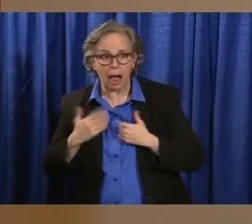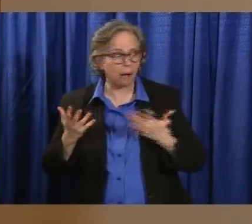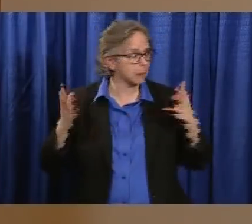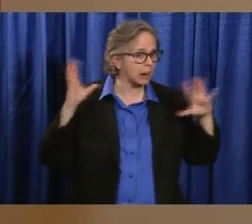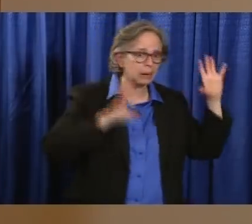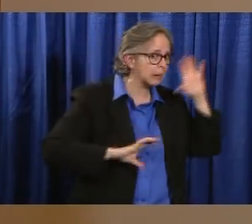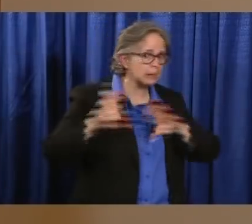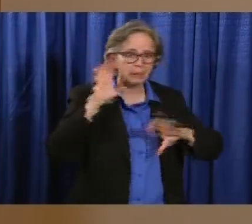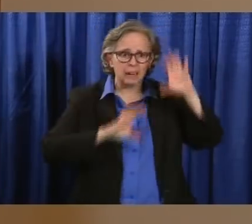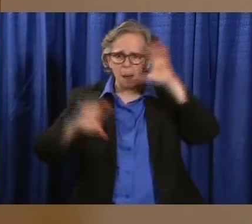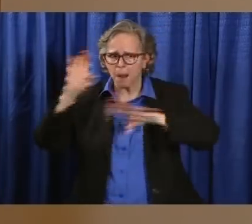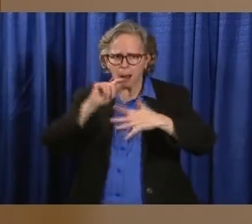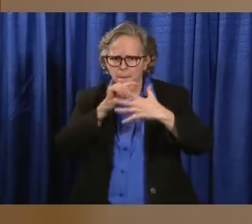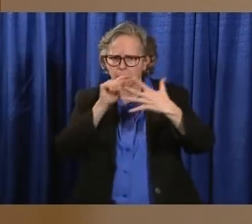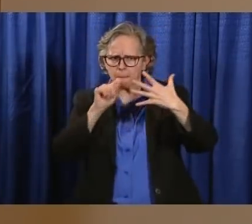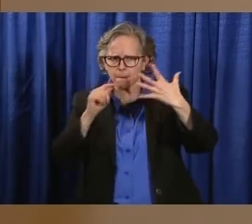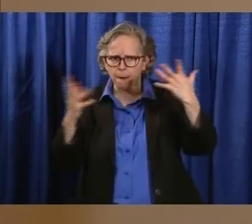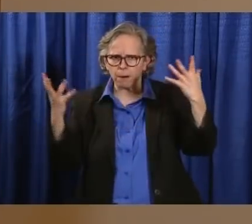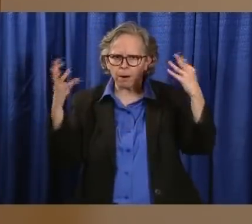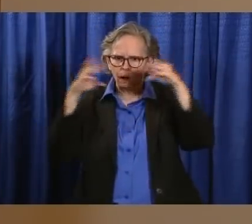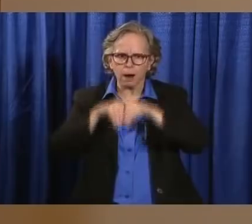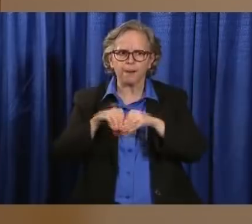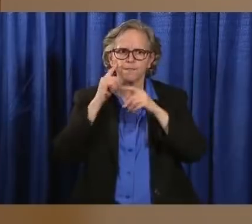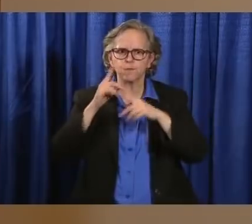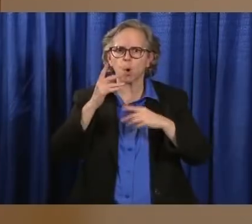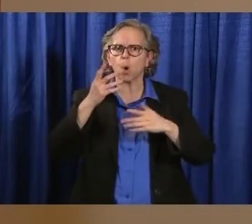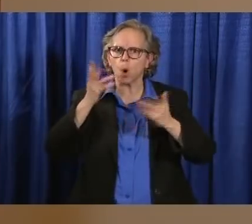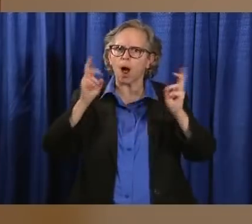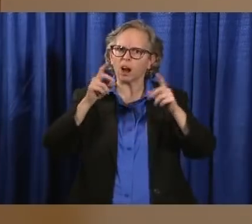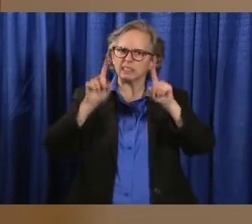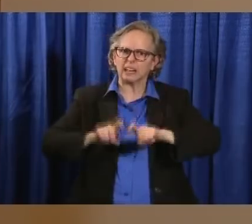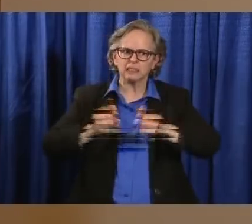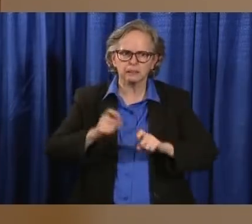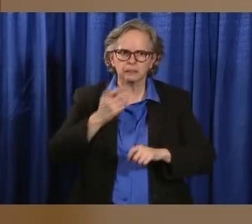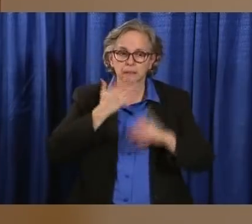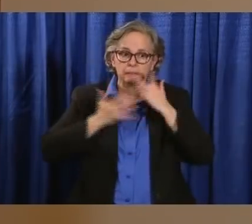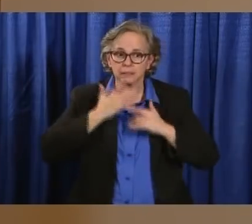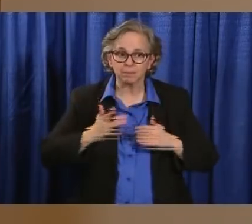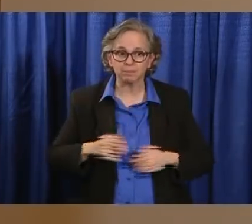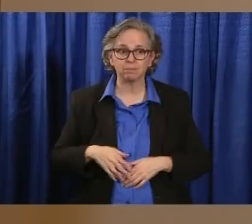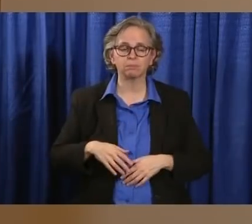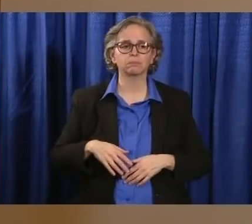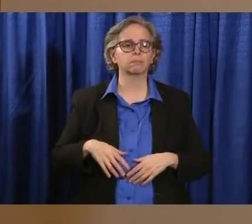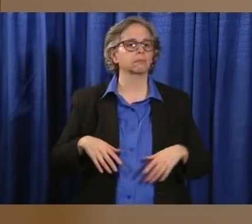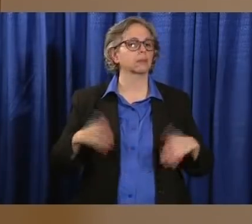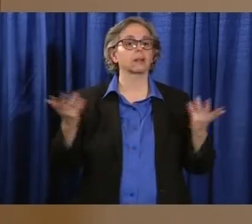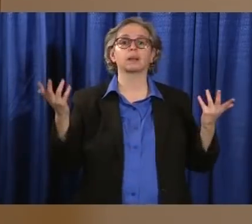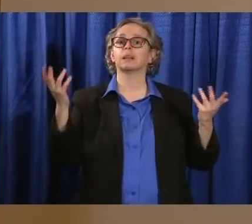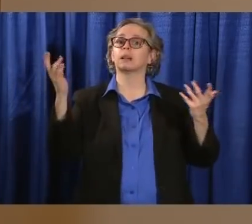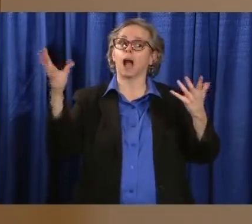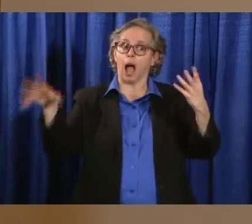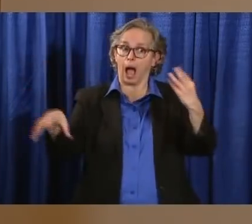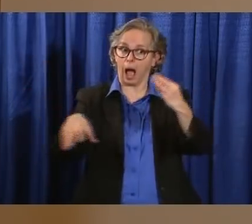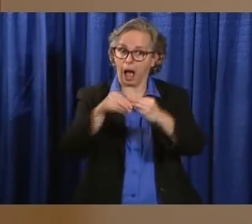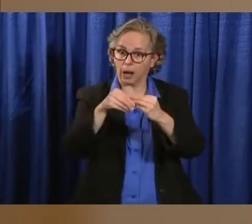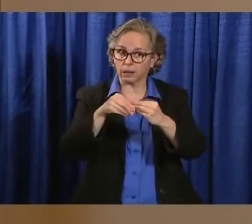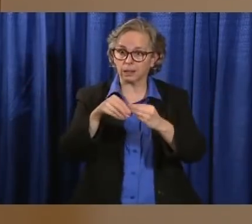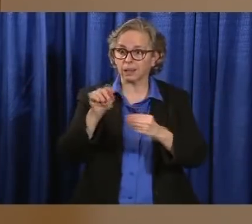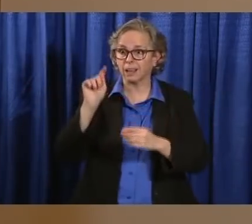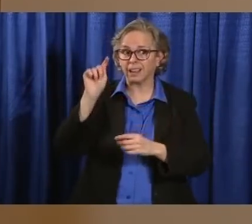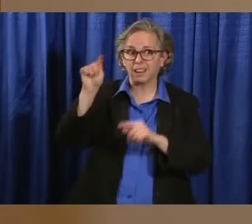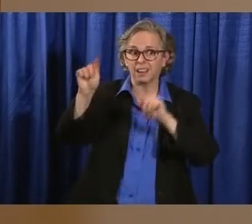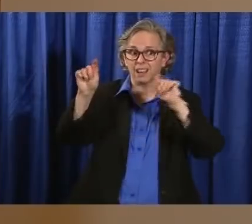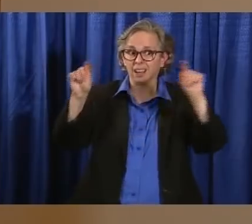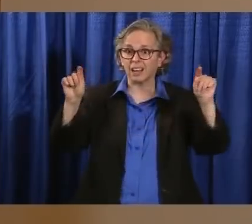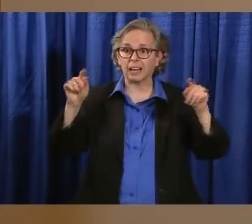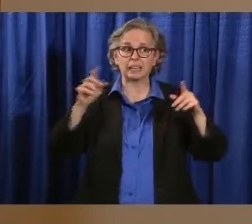pieces are in short supply. In addition, some of the testing that has gone to market, and you often hear about it from a